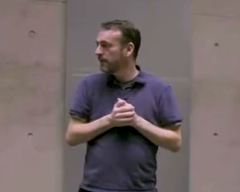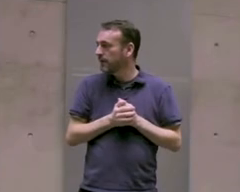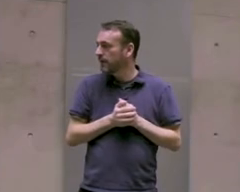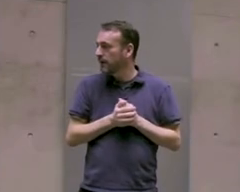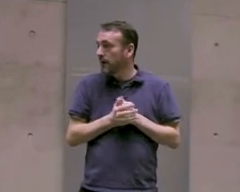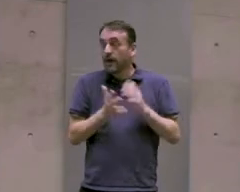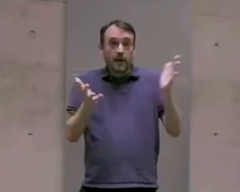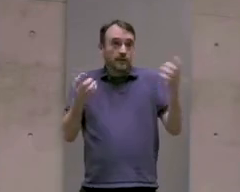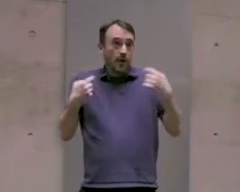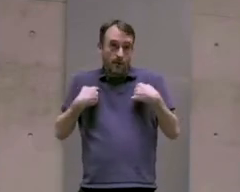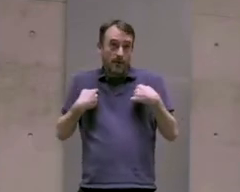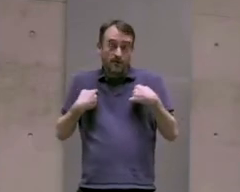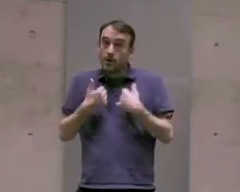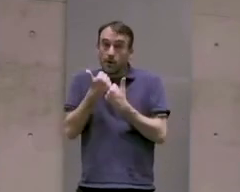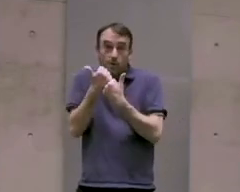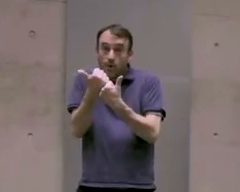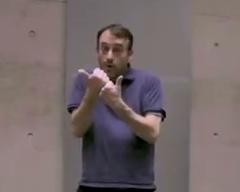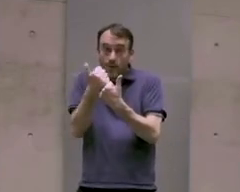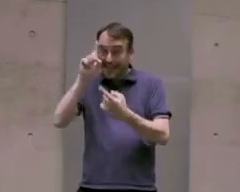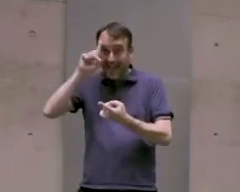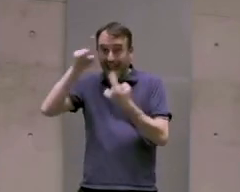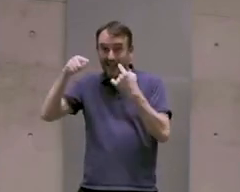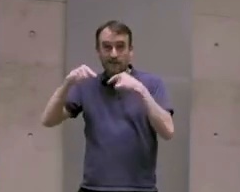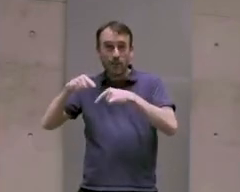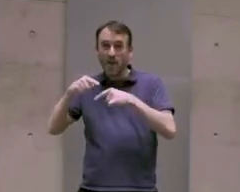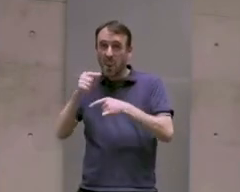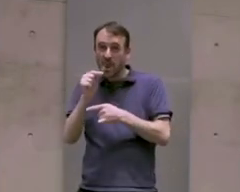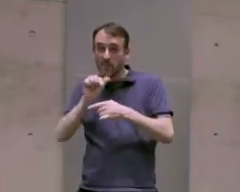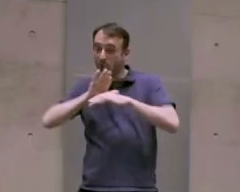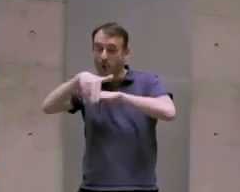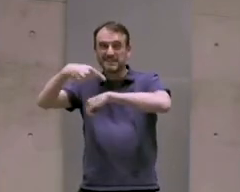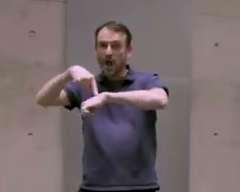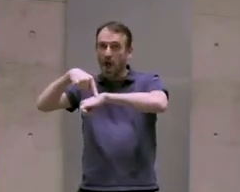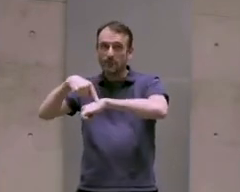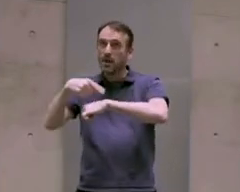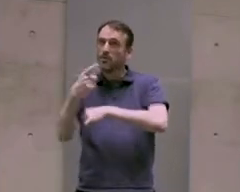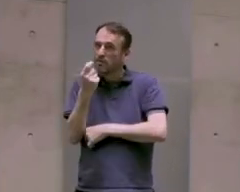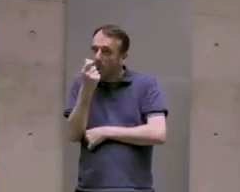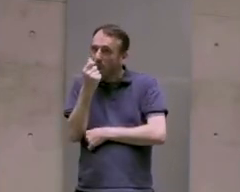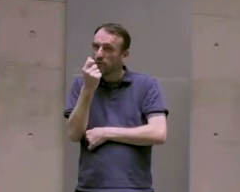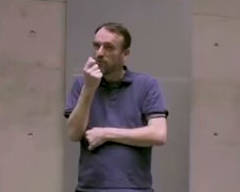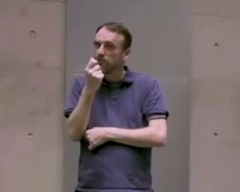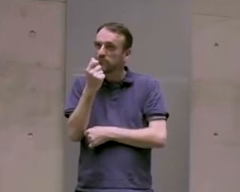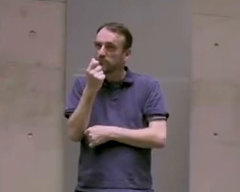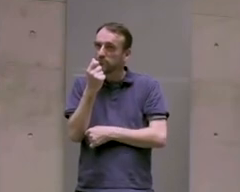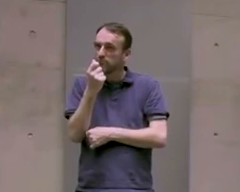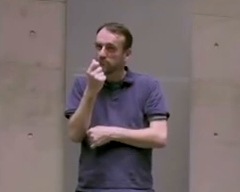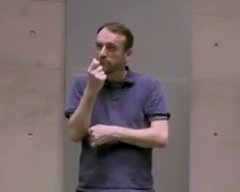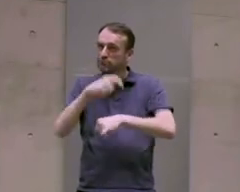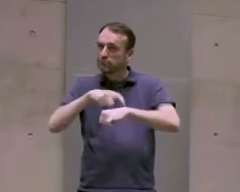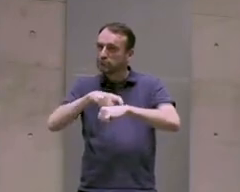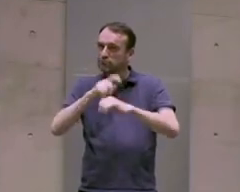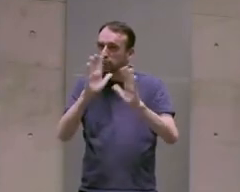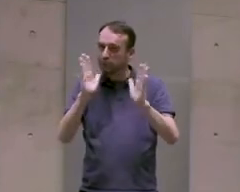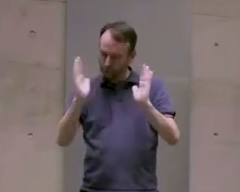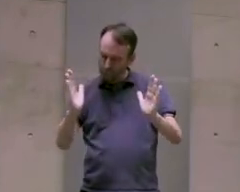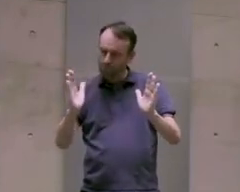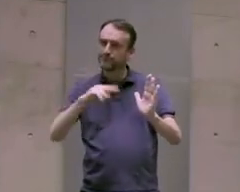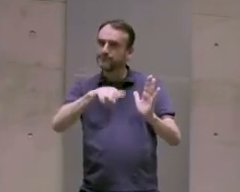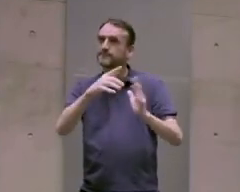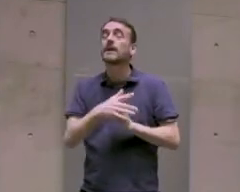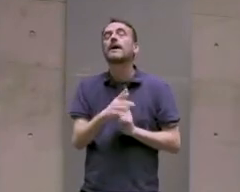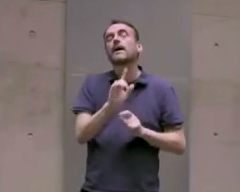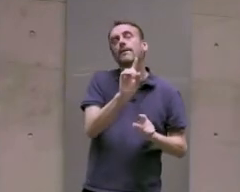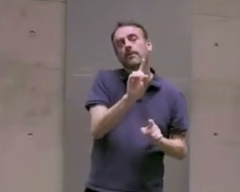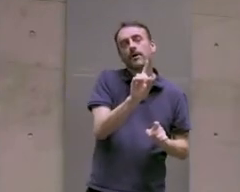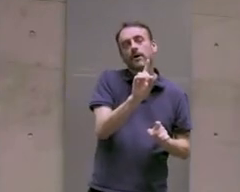guessing how long it would take us. I think we were a little bit longer than we said, but I think we were pretty close. the big thing, the key thing, the thing that I've